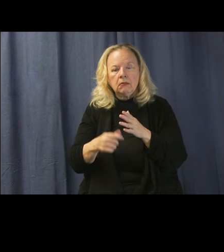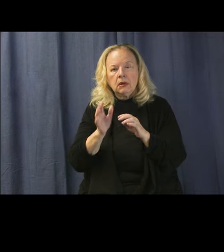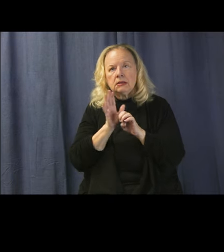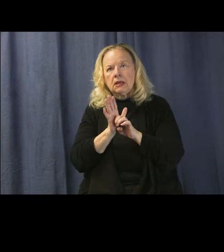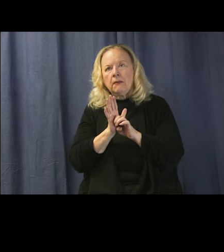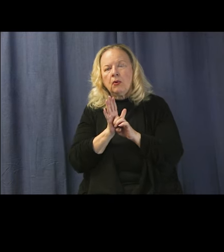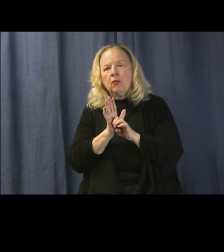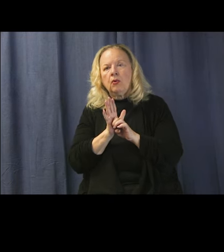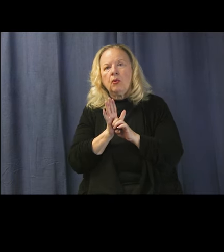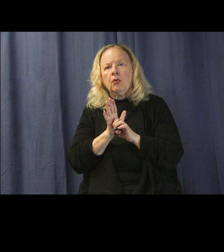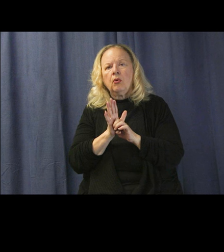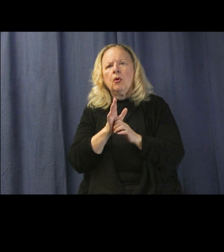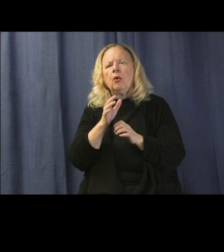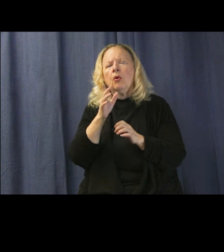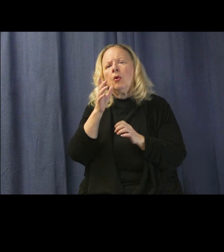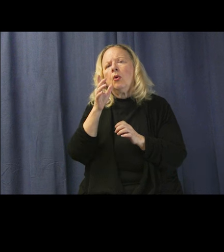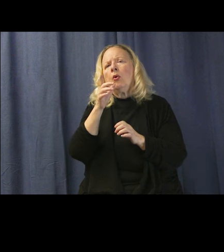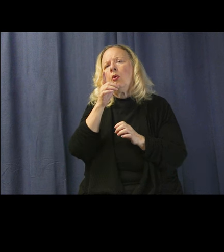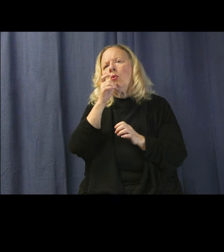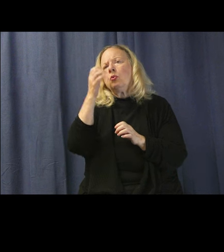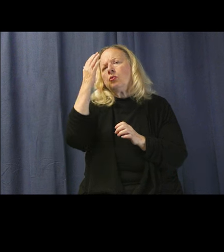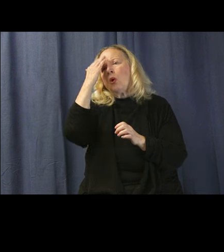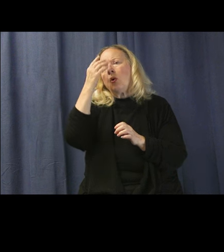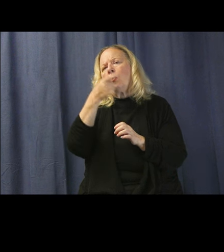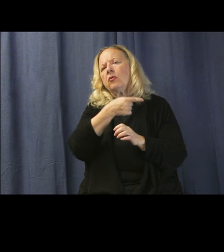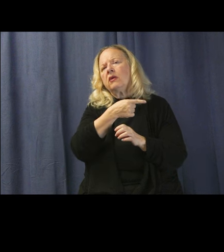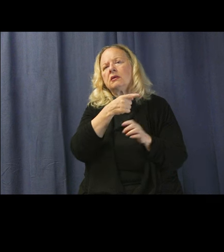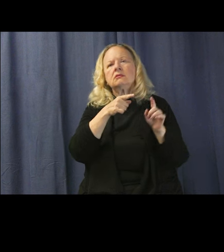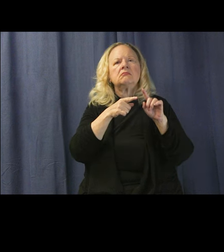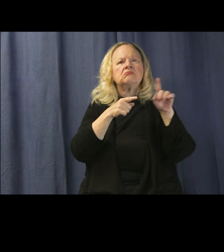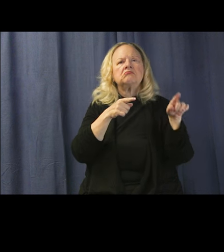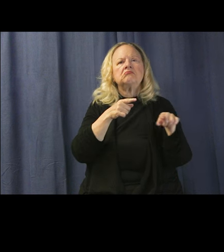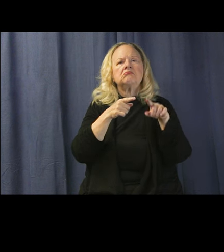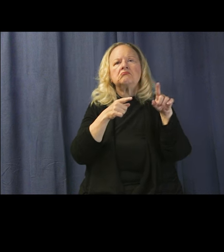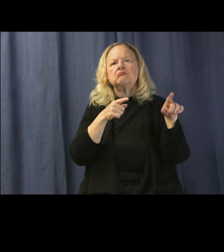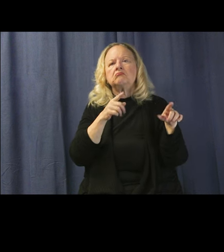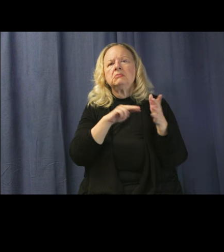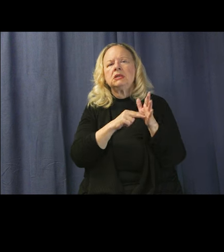you an example, who can tell me what this letter means?